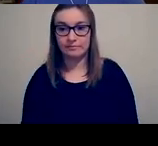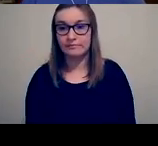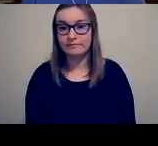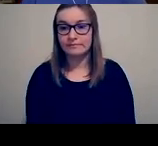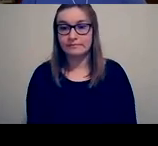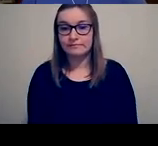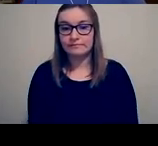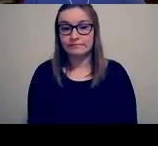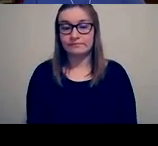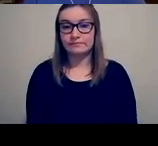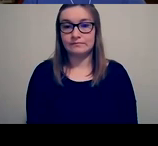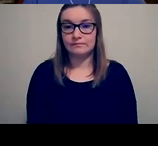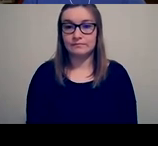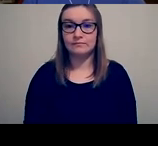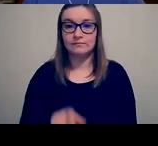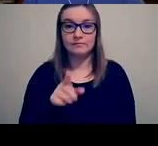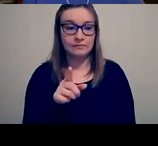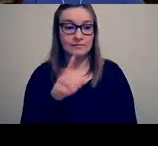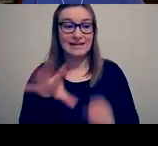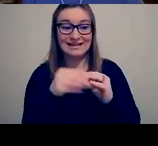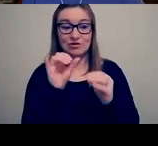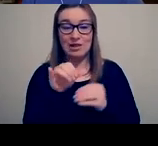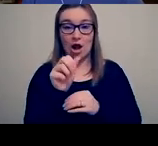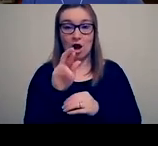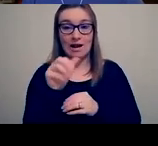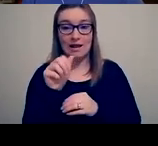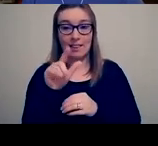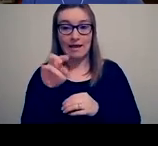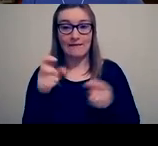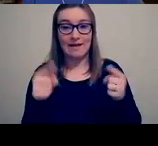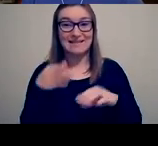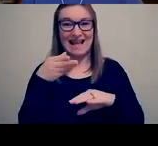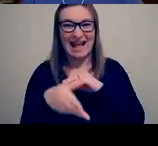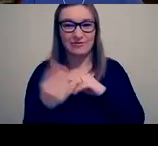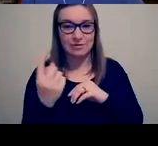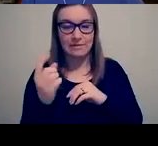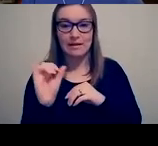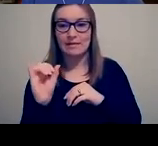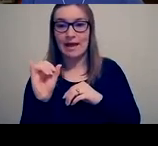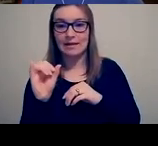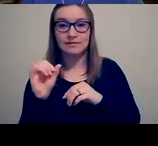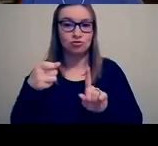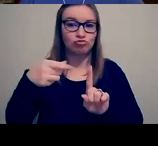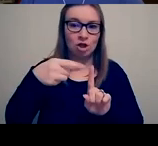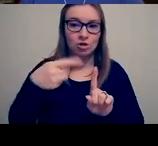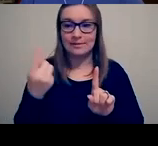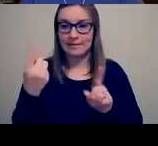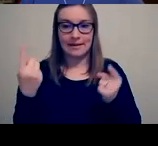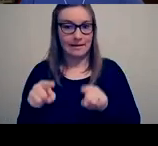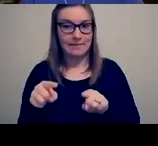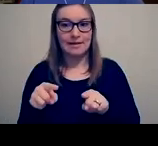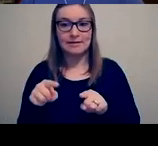That solves. I would say, like, addition to that, ARIA Live happens after something, like it's a, you know, triggered by event, right? And so basically an element